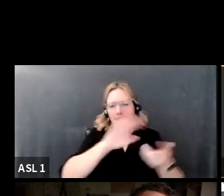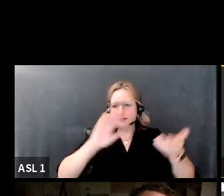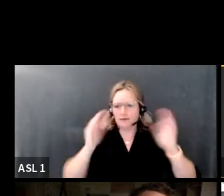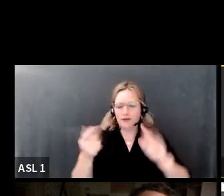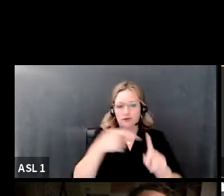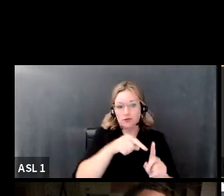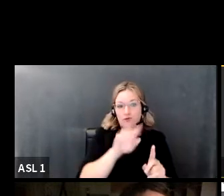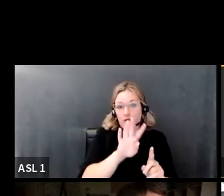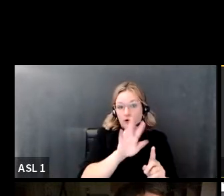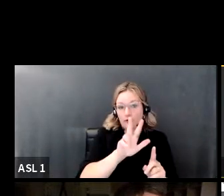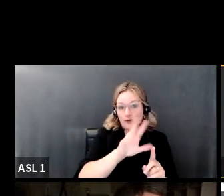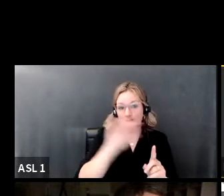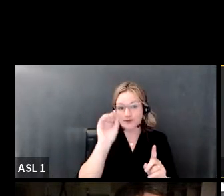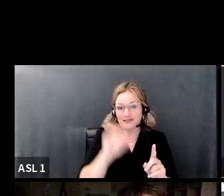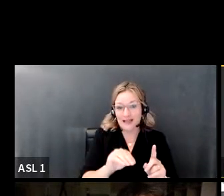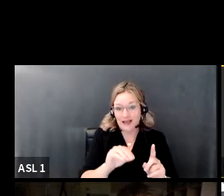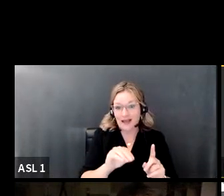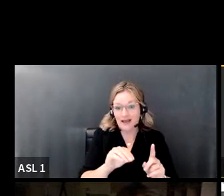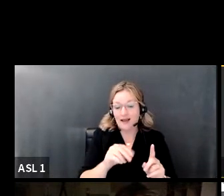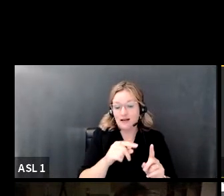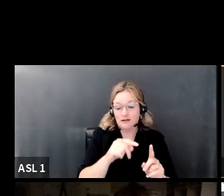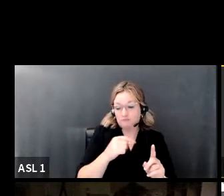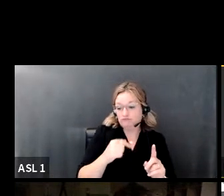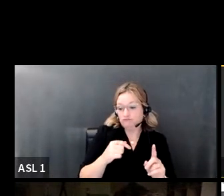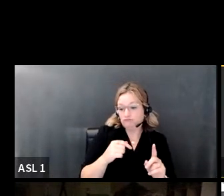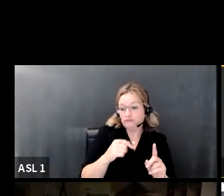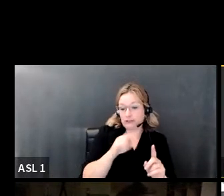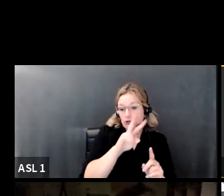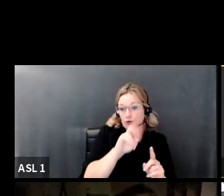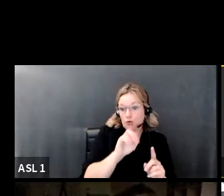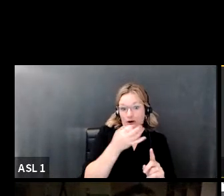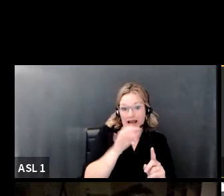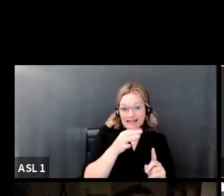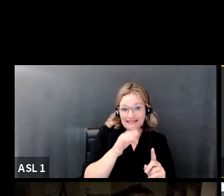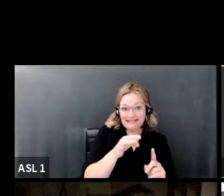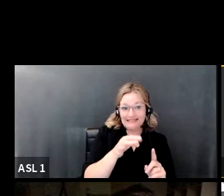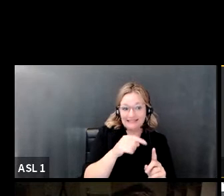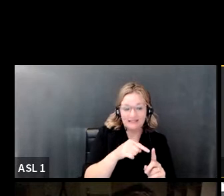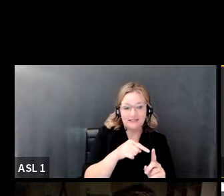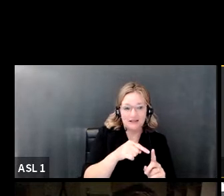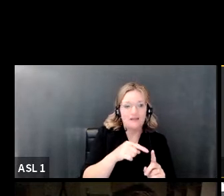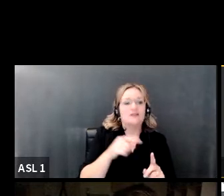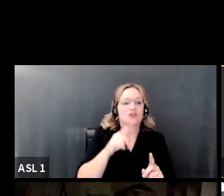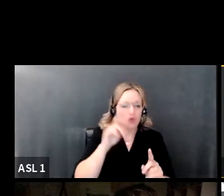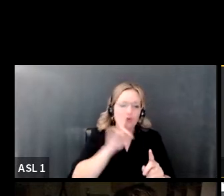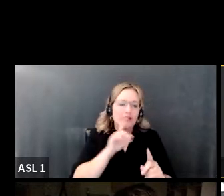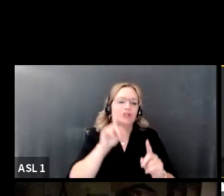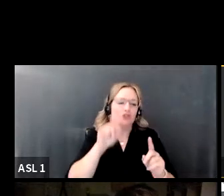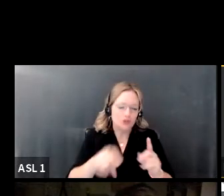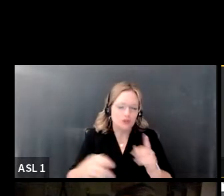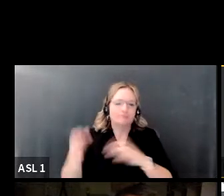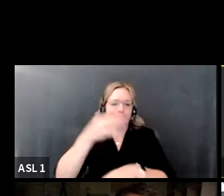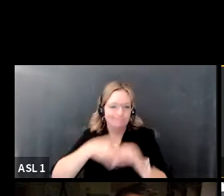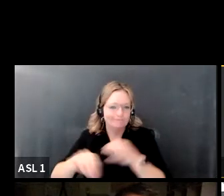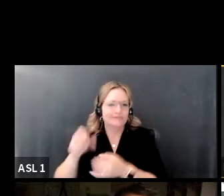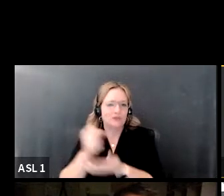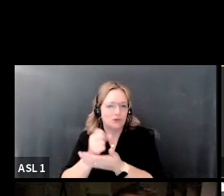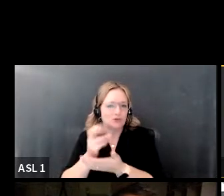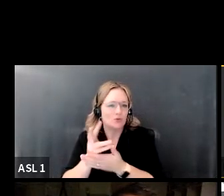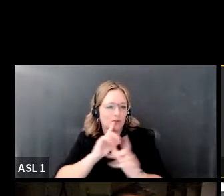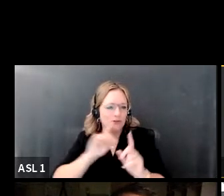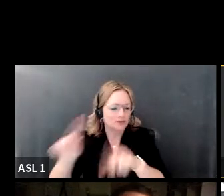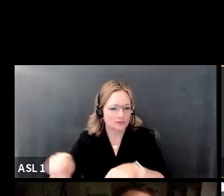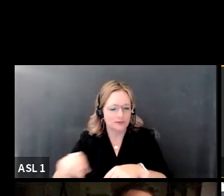43 of the calls they attended in 2019 investigative staff attended three crime scenes per